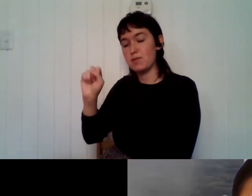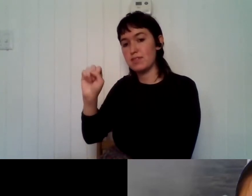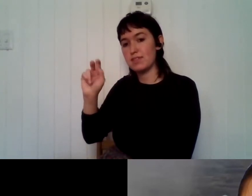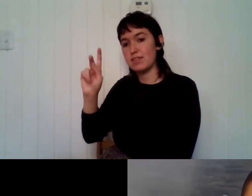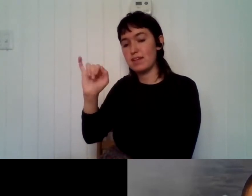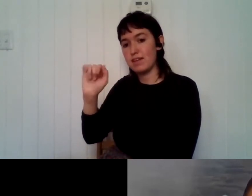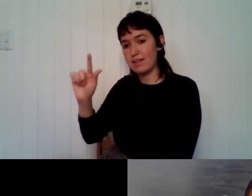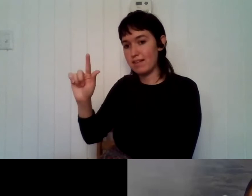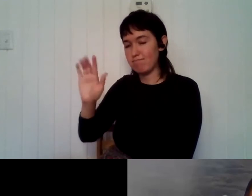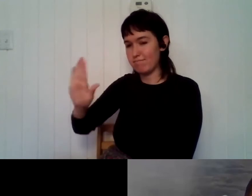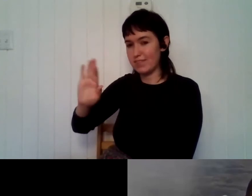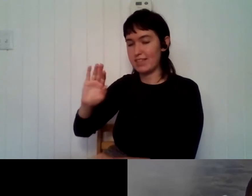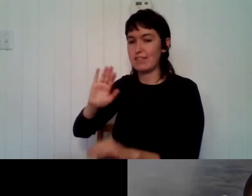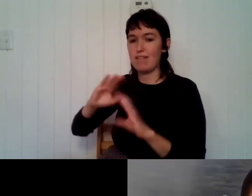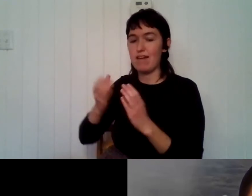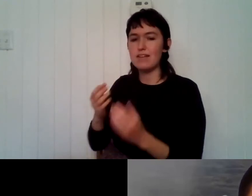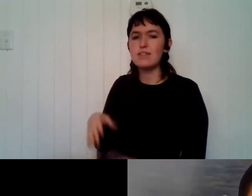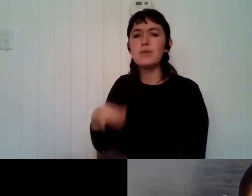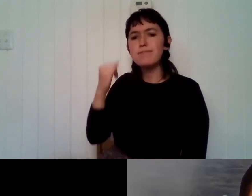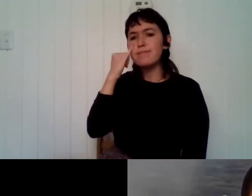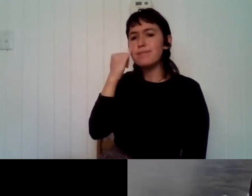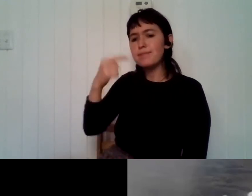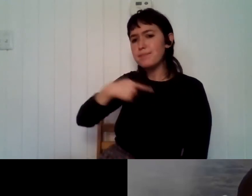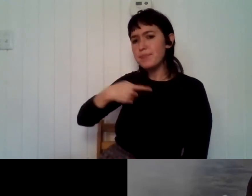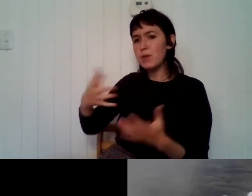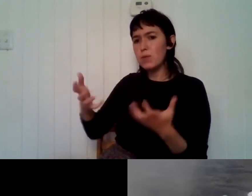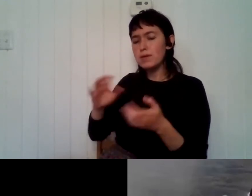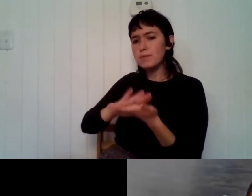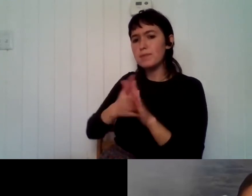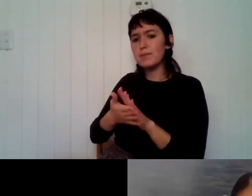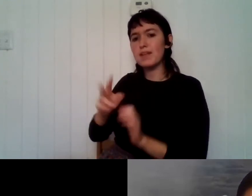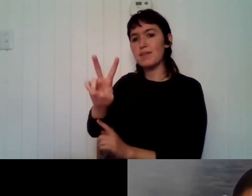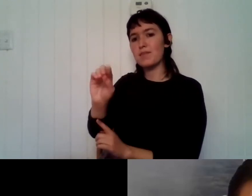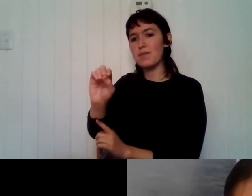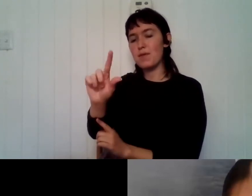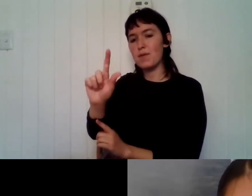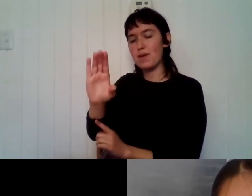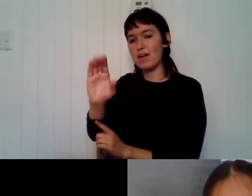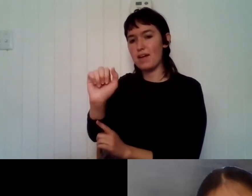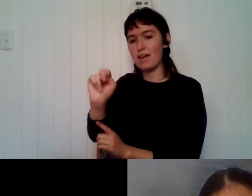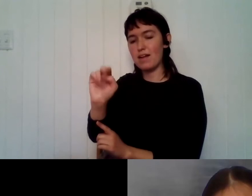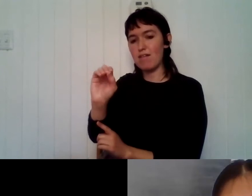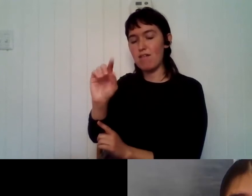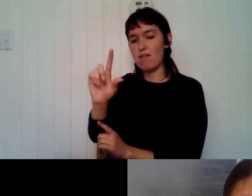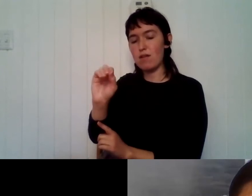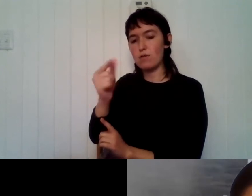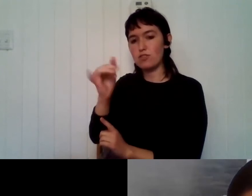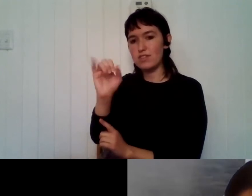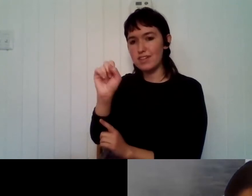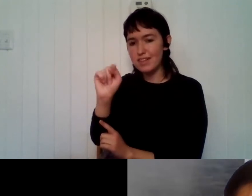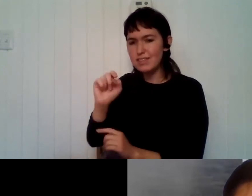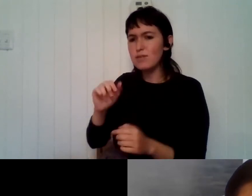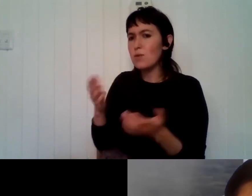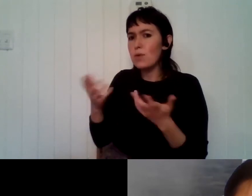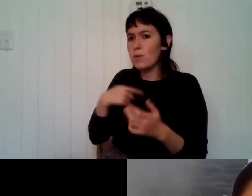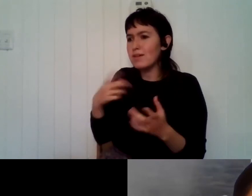need to study? What kind of education would I need after high school? Oh my God, I love this question. Thank you so much. And I love this question because